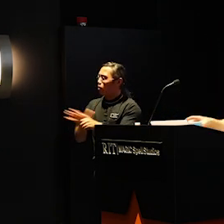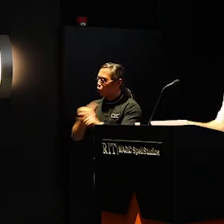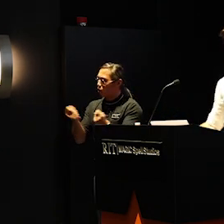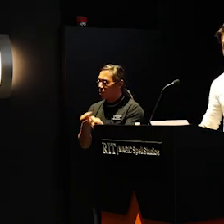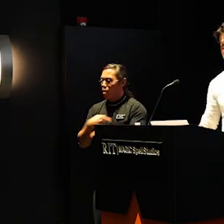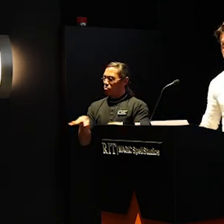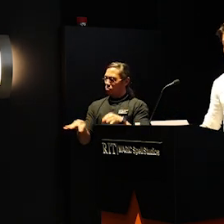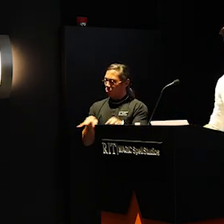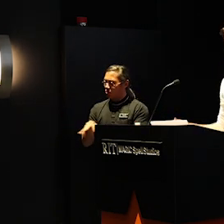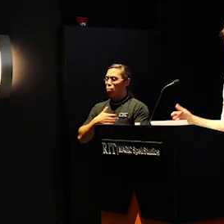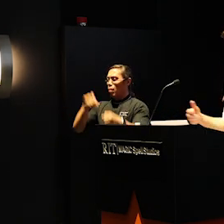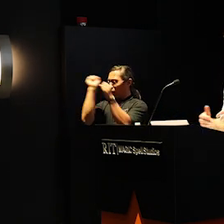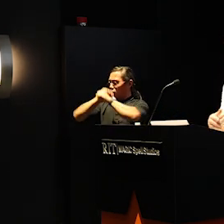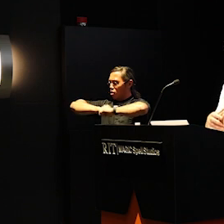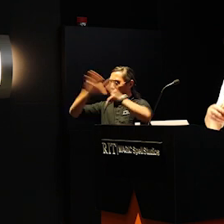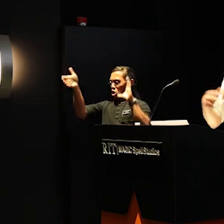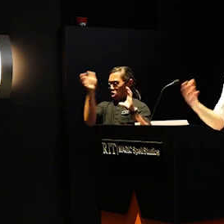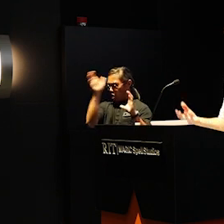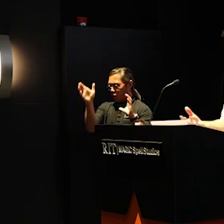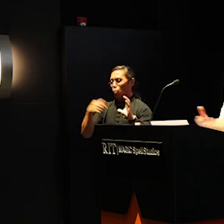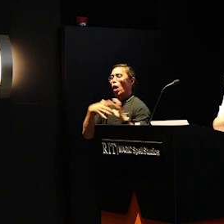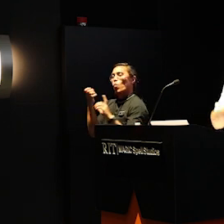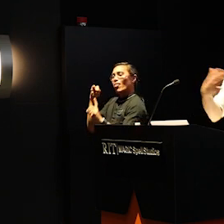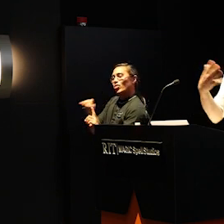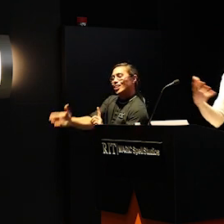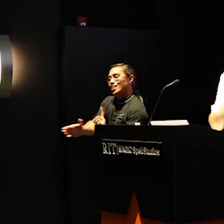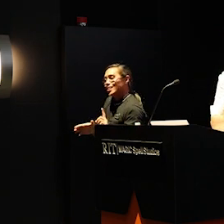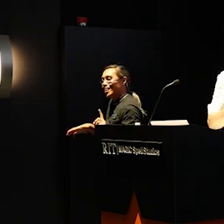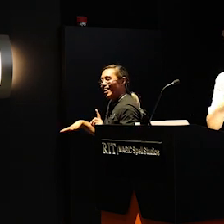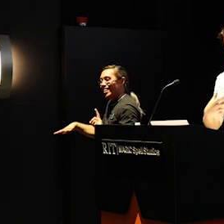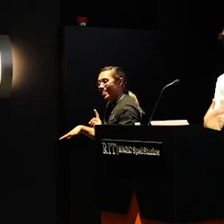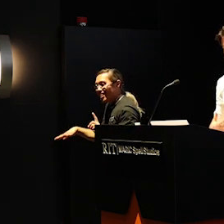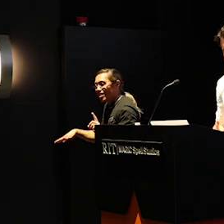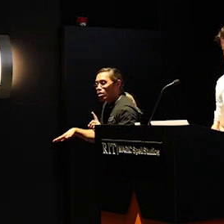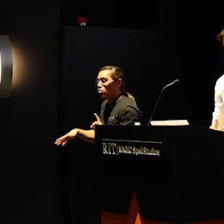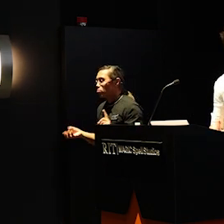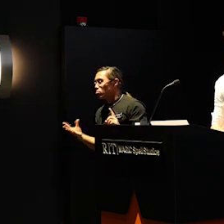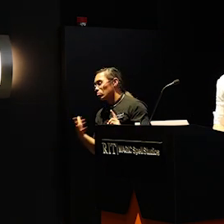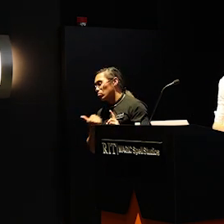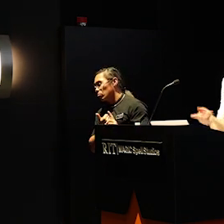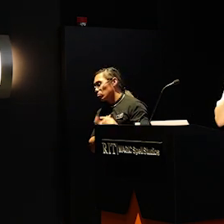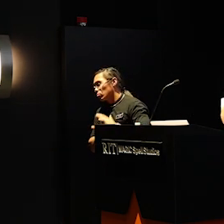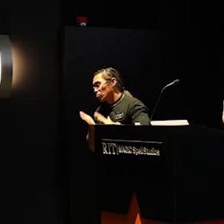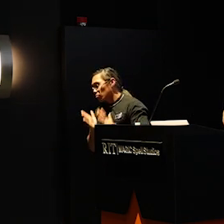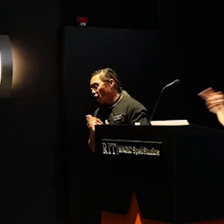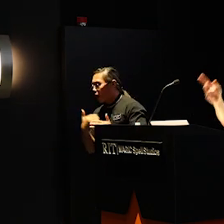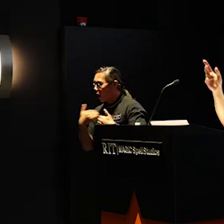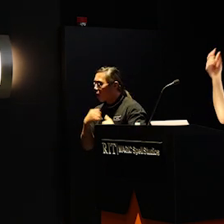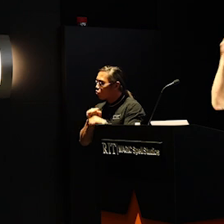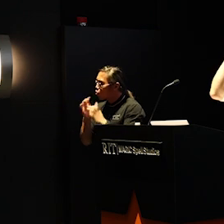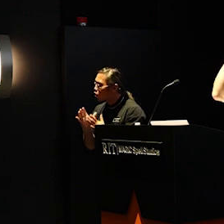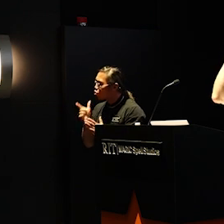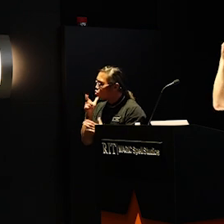this sounds like my staff hears this all the time from me. So again, I'm an operator, like I have employees all the time. But that's a design.